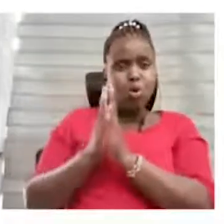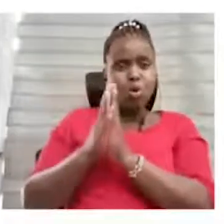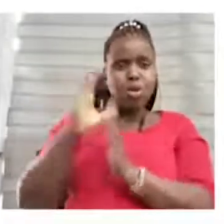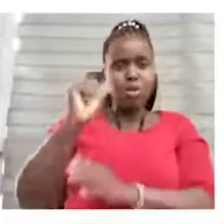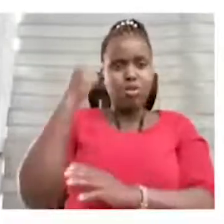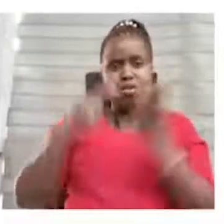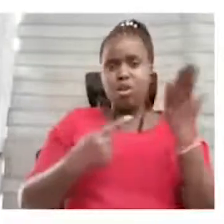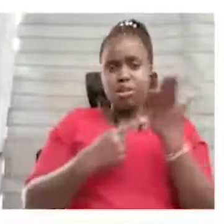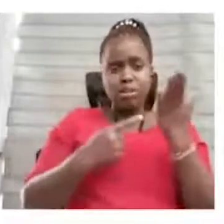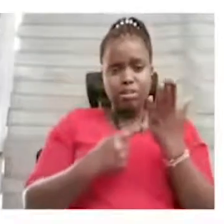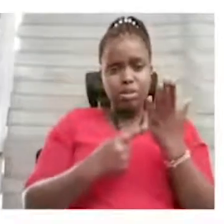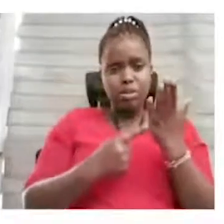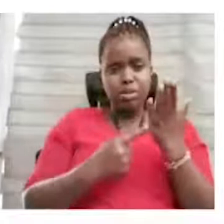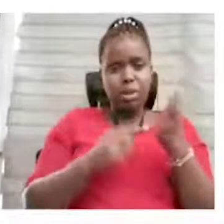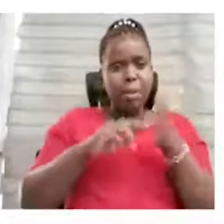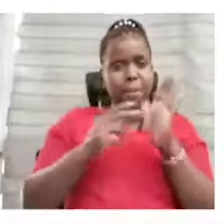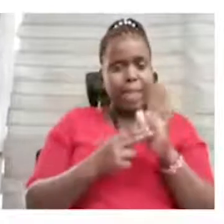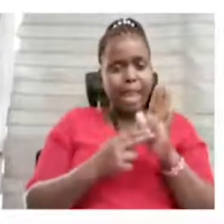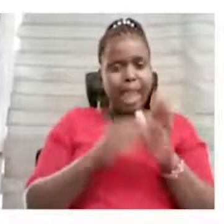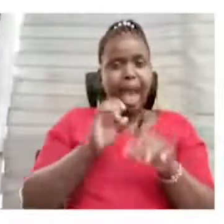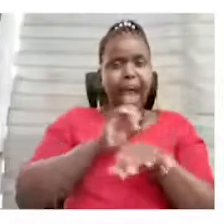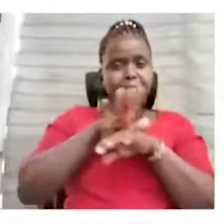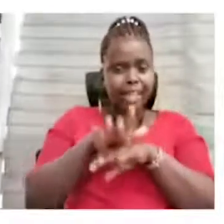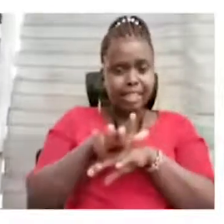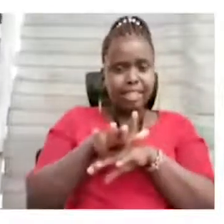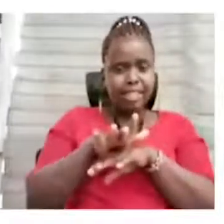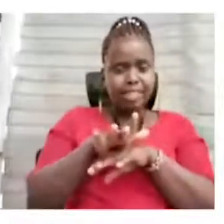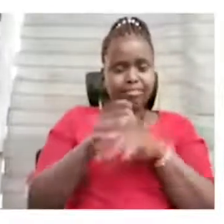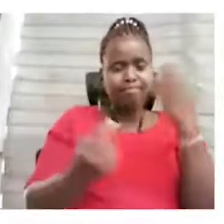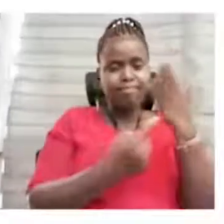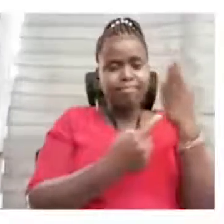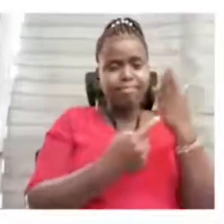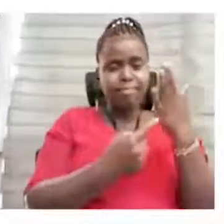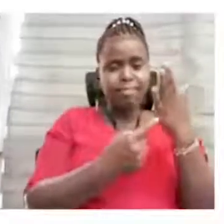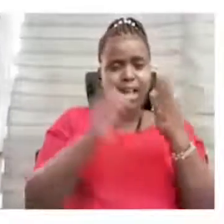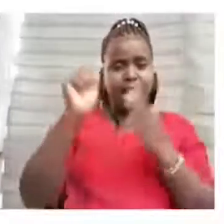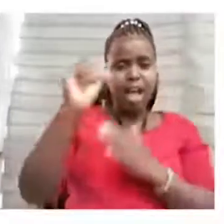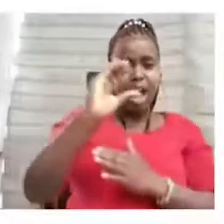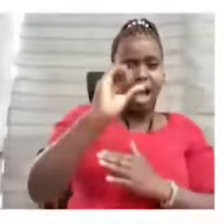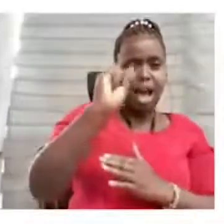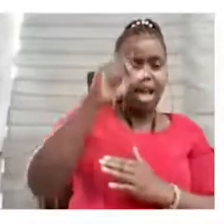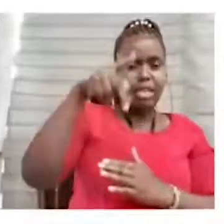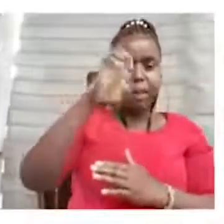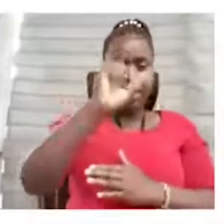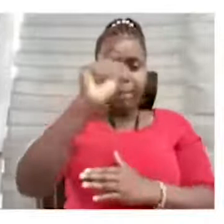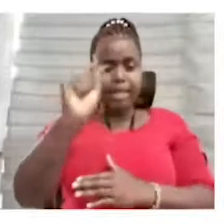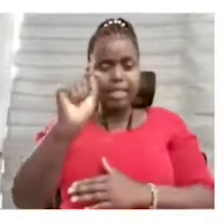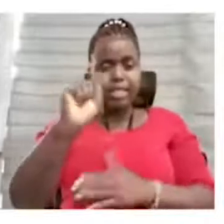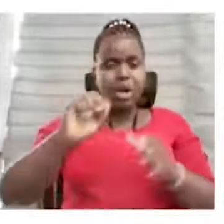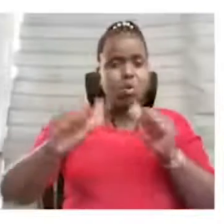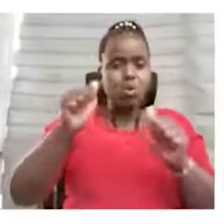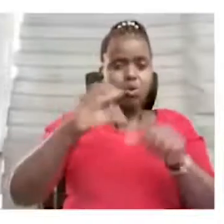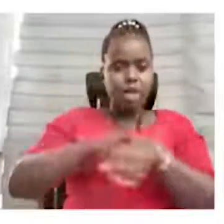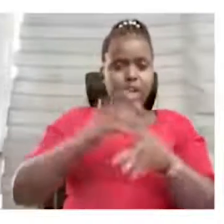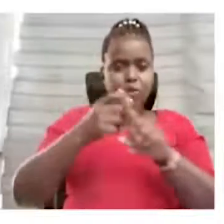is, I think, also a factor. We focus very often on the technical aspects and forget the cultural and the social aspects.